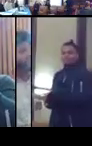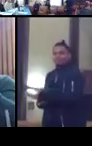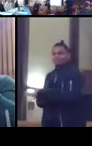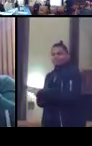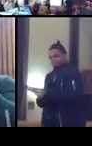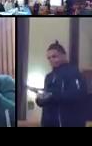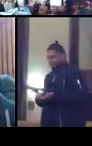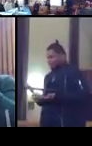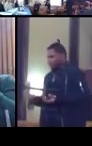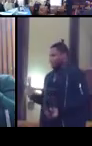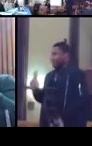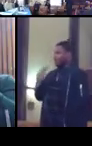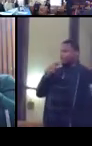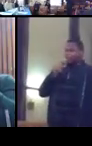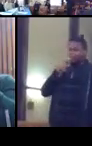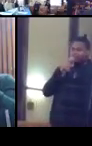Hello?